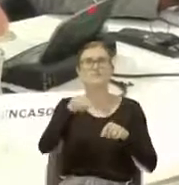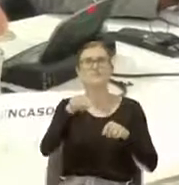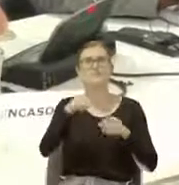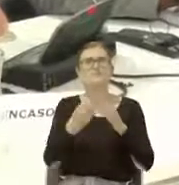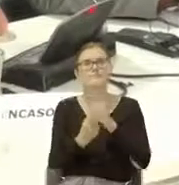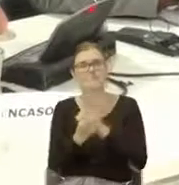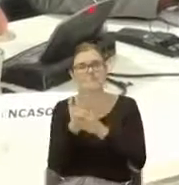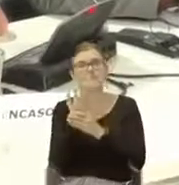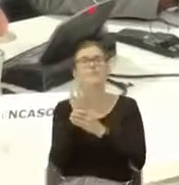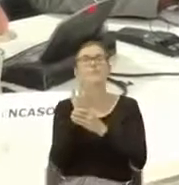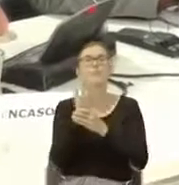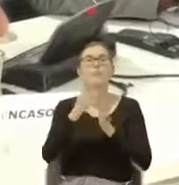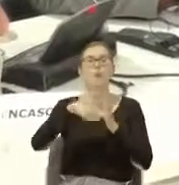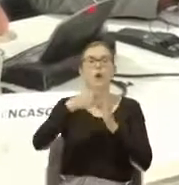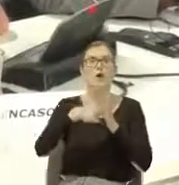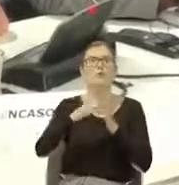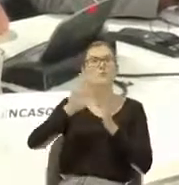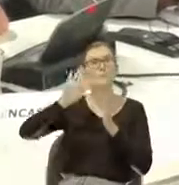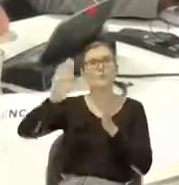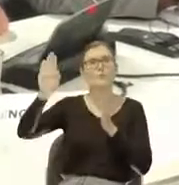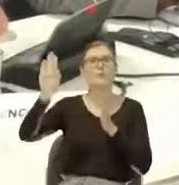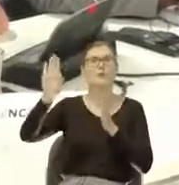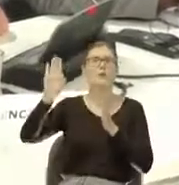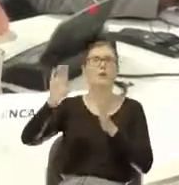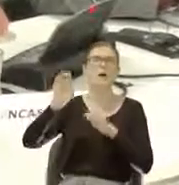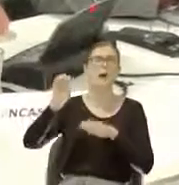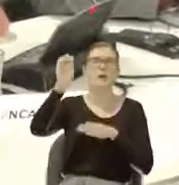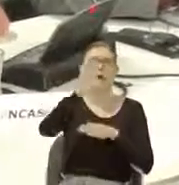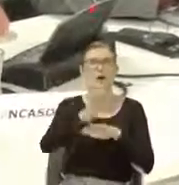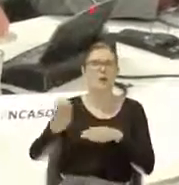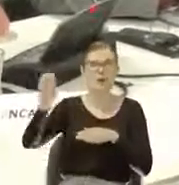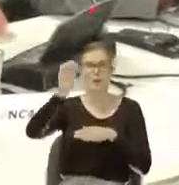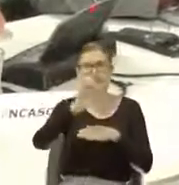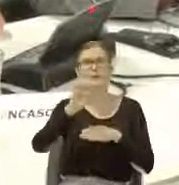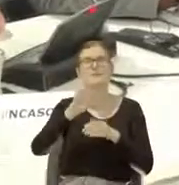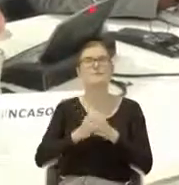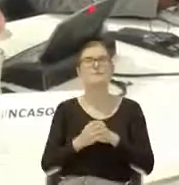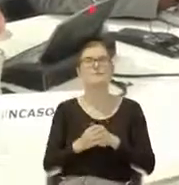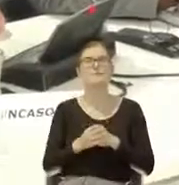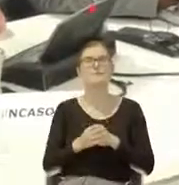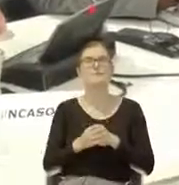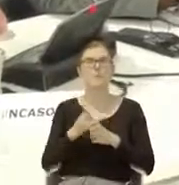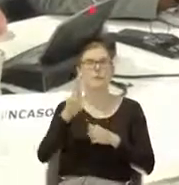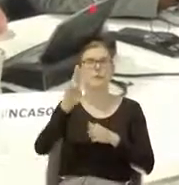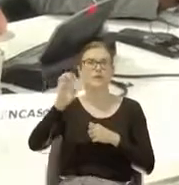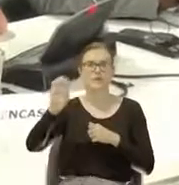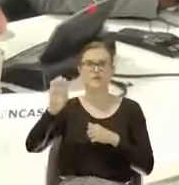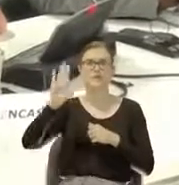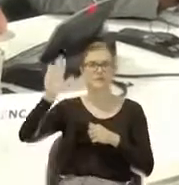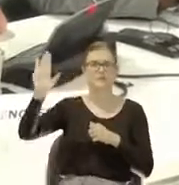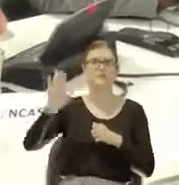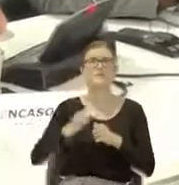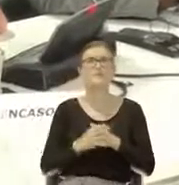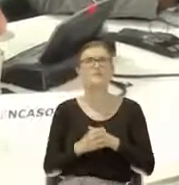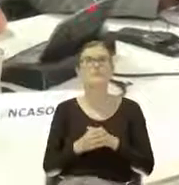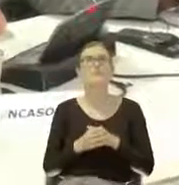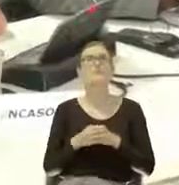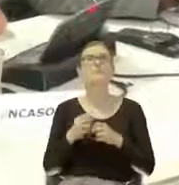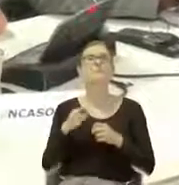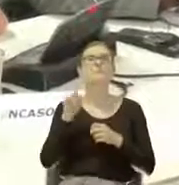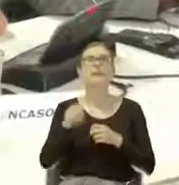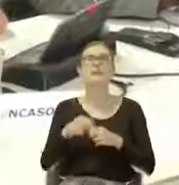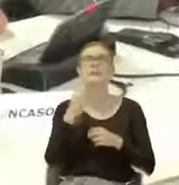to give affordable energy to the neighbors. The new buildings will be able to share